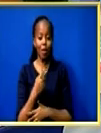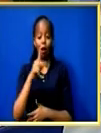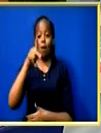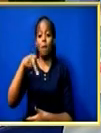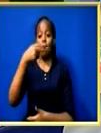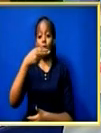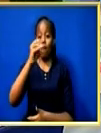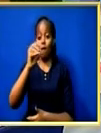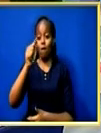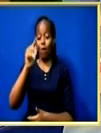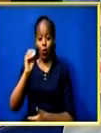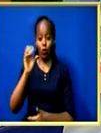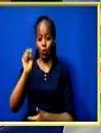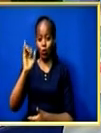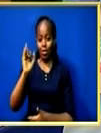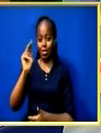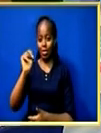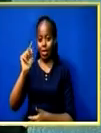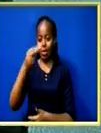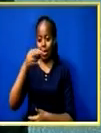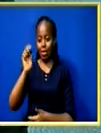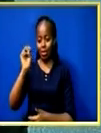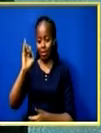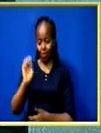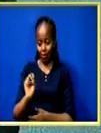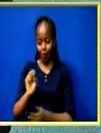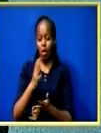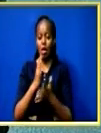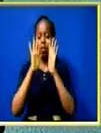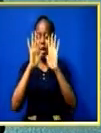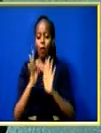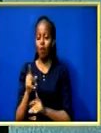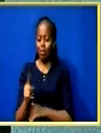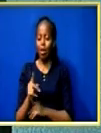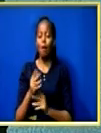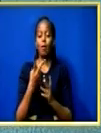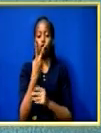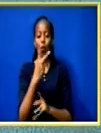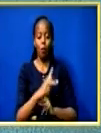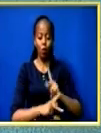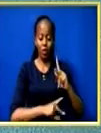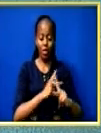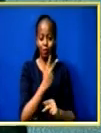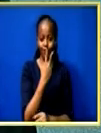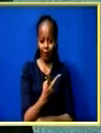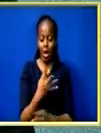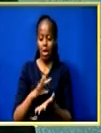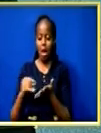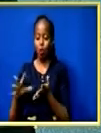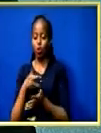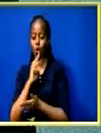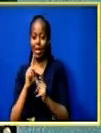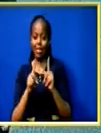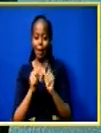photosynthesis. the importance of the leaf, Mwalimu, is for transpiration and also photosynthesis. Very true.